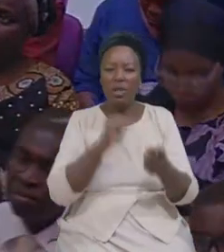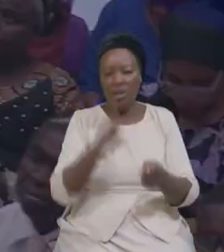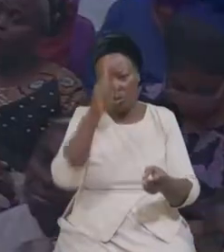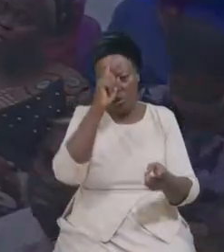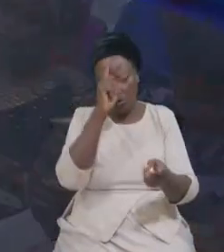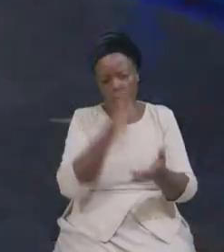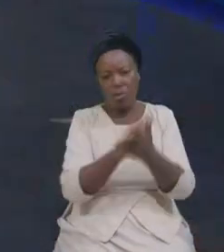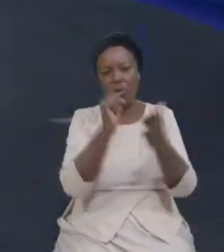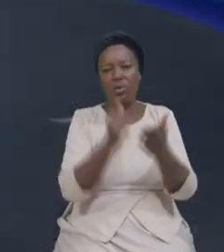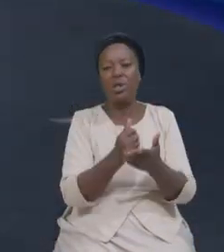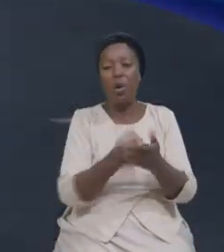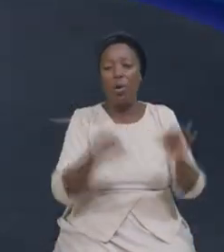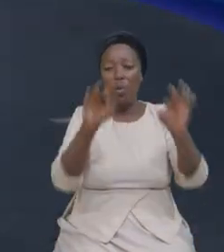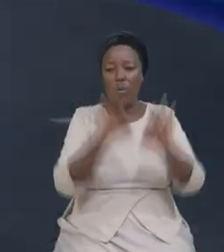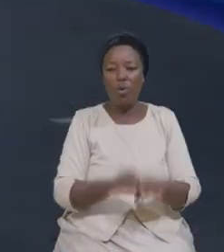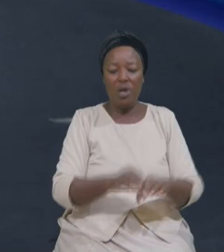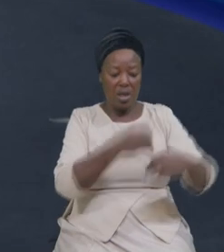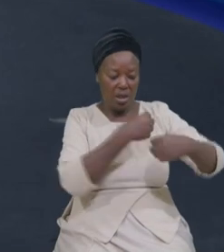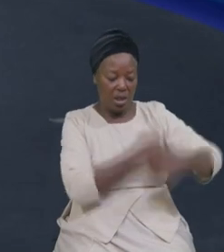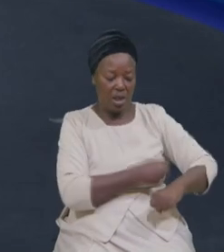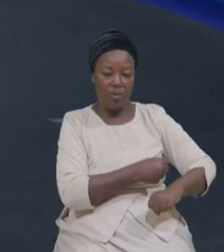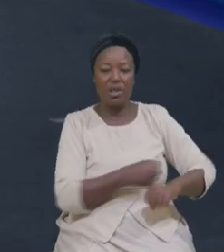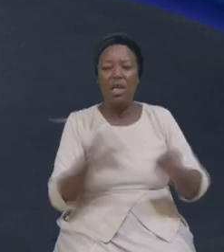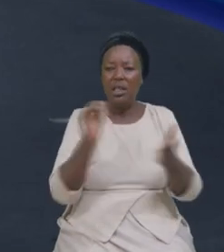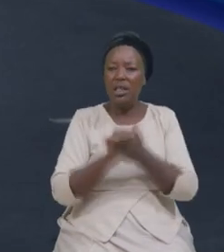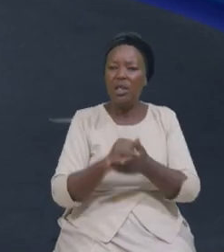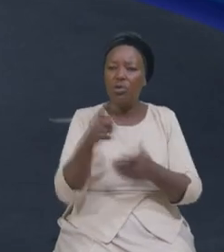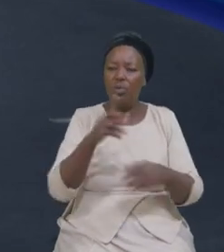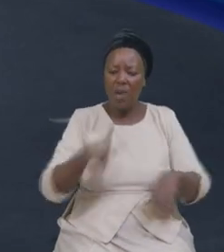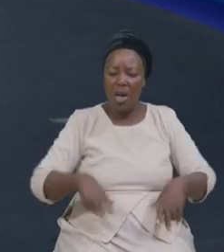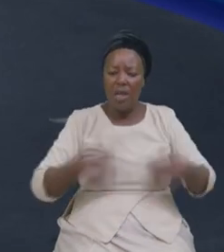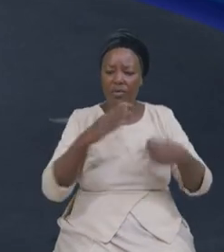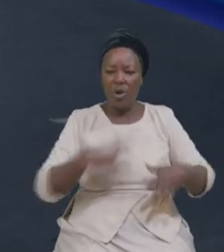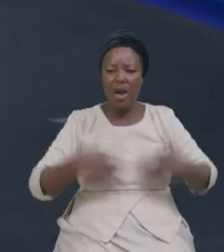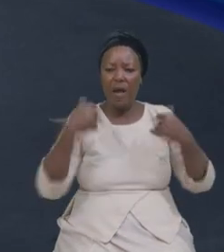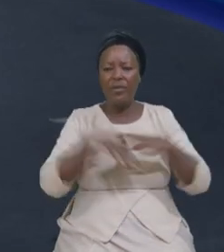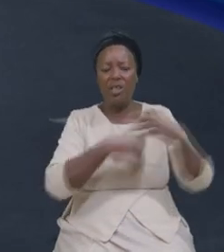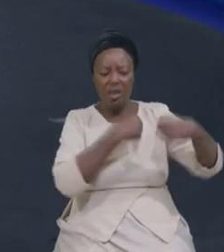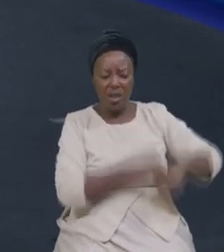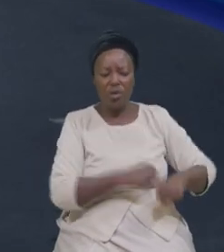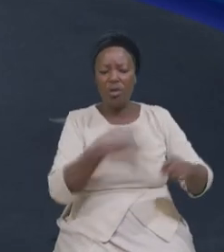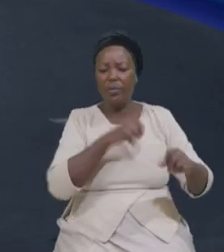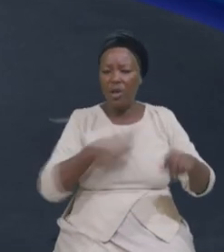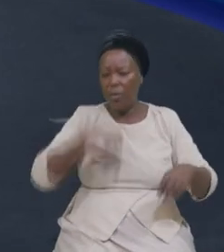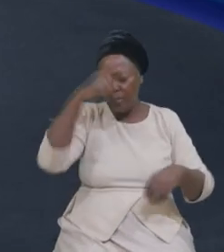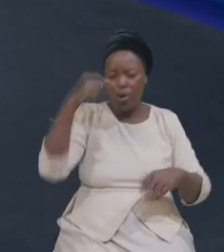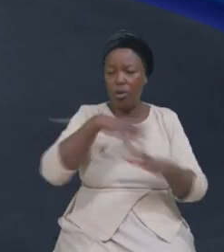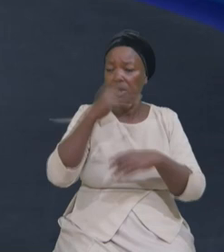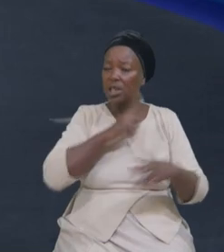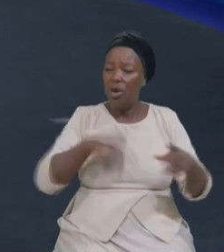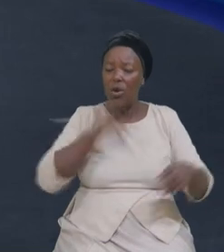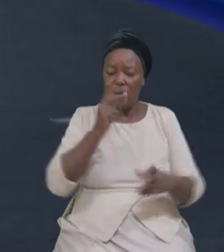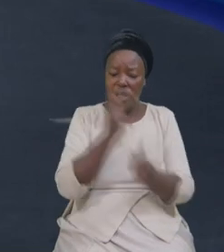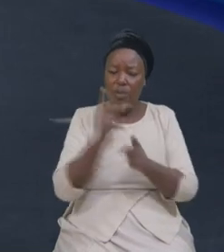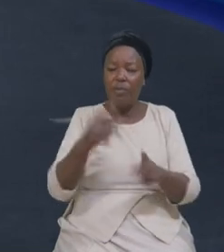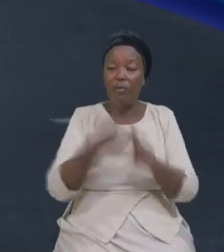your life in fear because of the community in which you live, and because of the people and the things around you, and because of